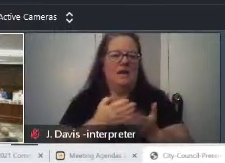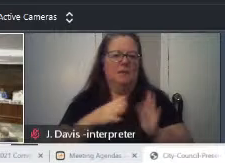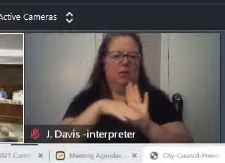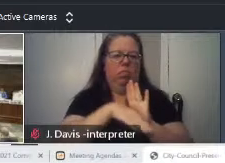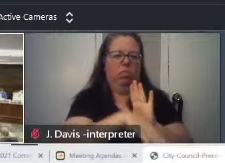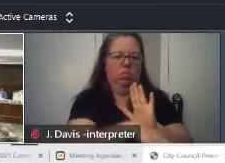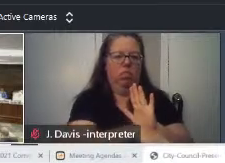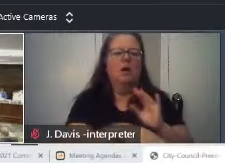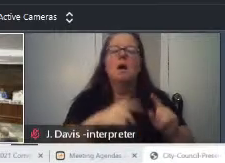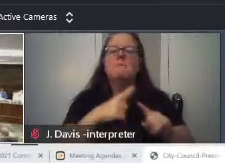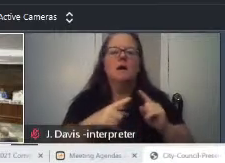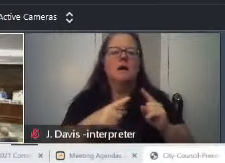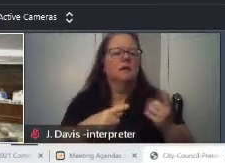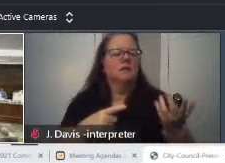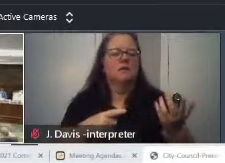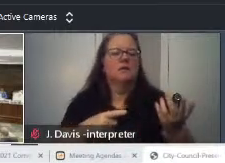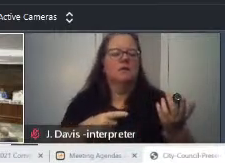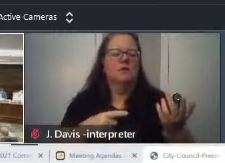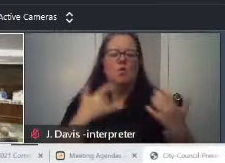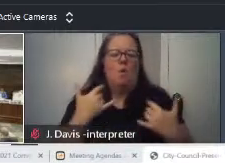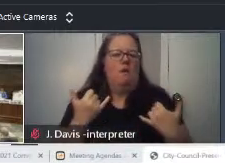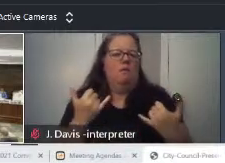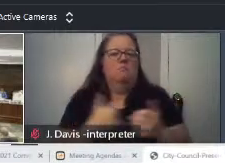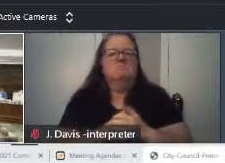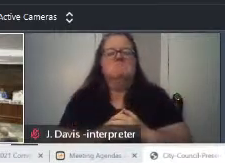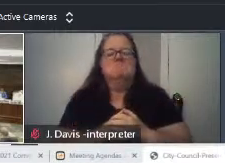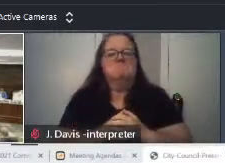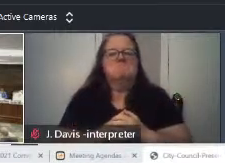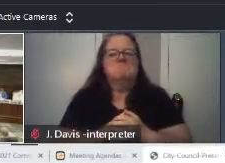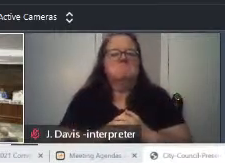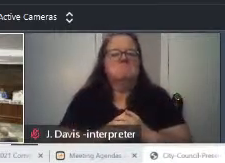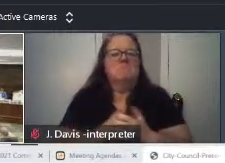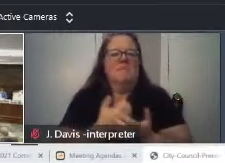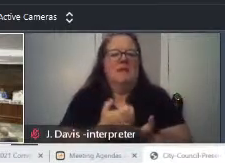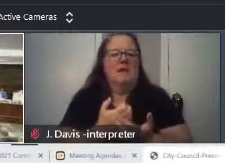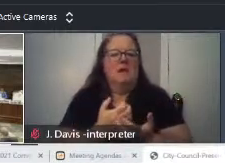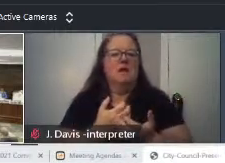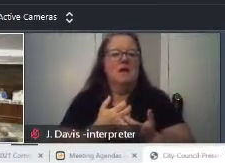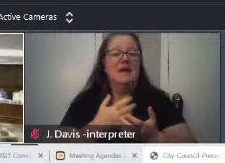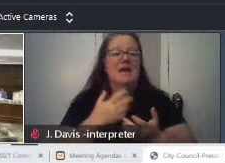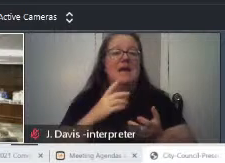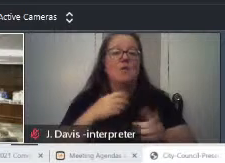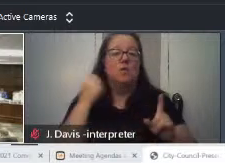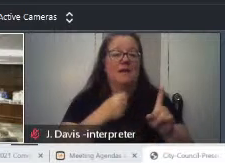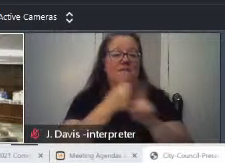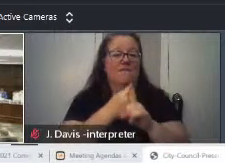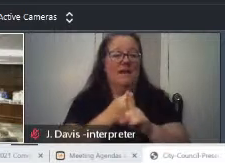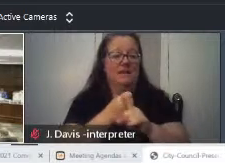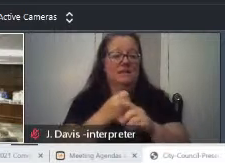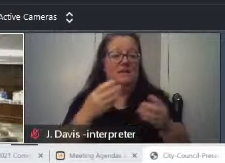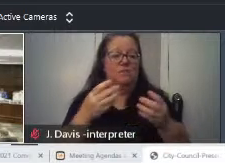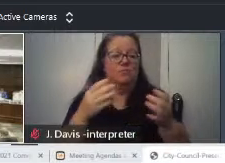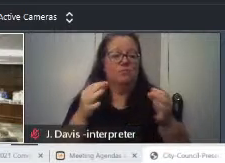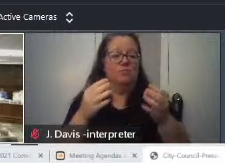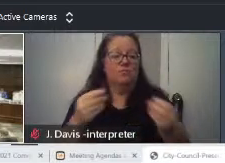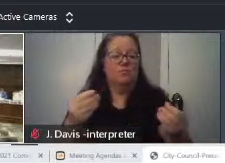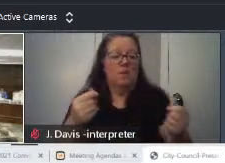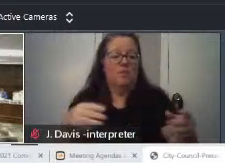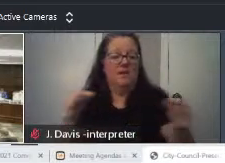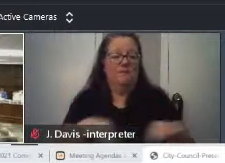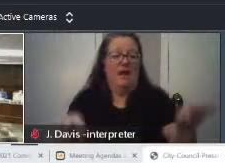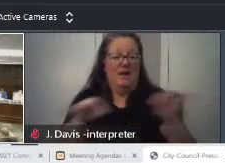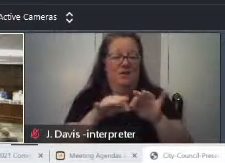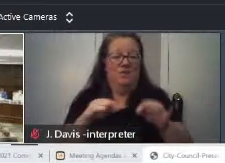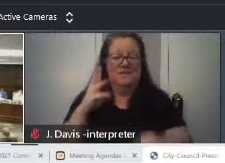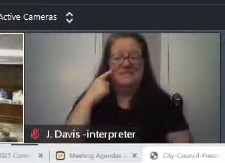or we weren't getting enough qualified bids, but even the market dictates the value of property, and as frustrating it is to see a $6 million